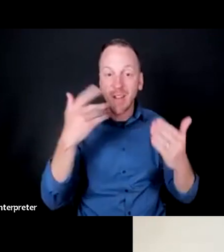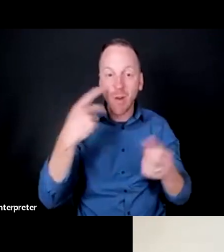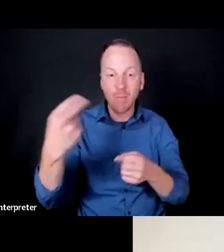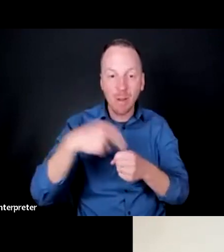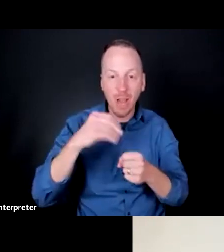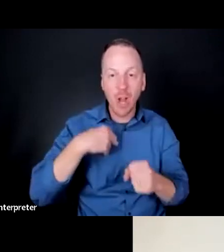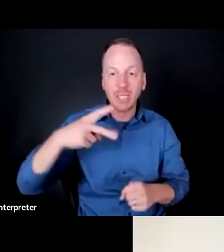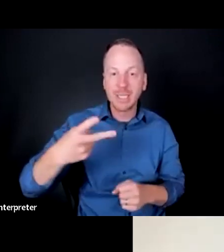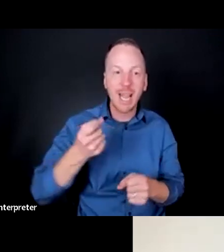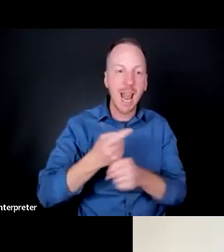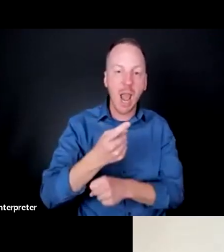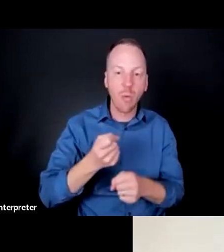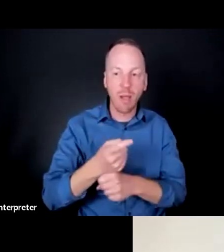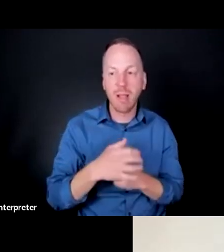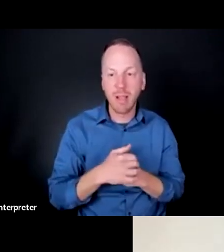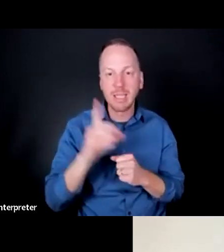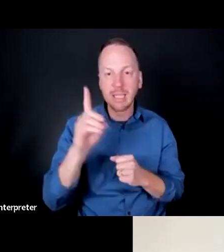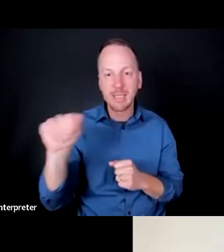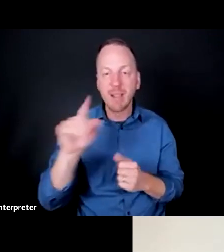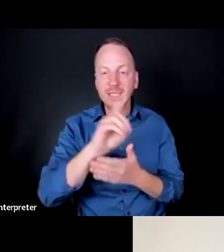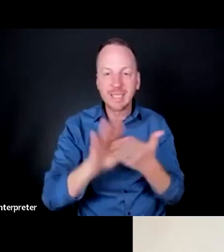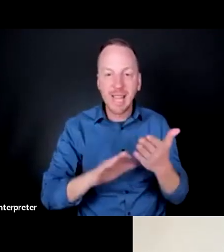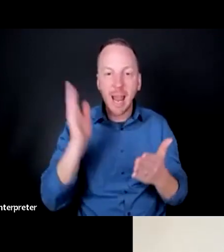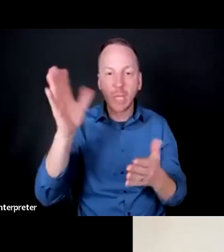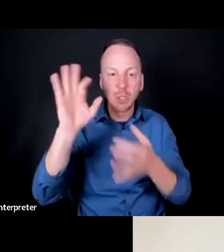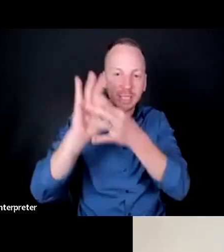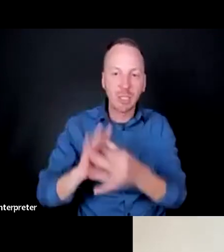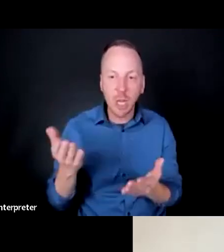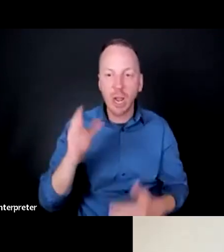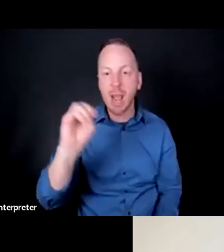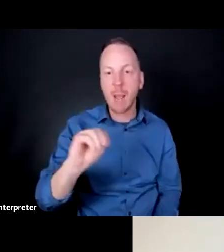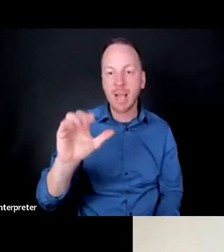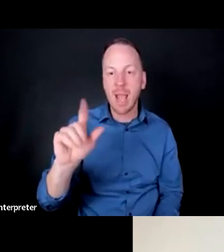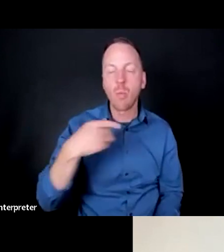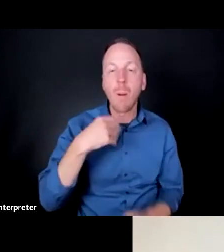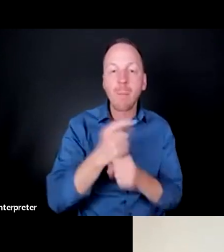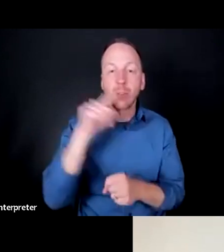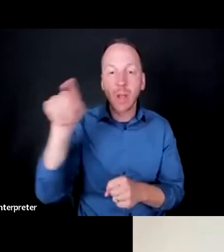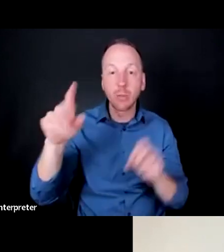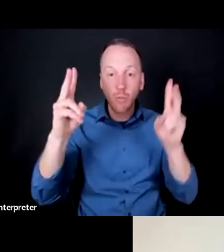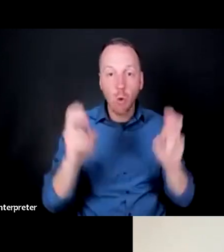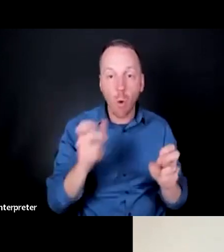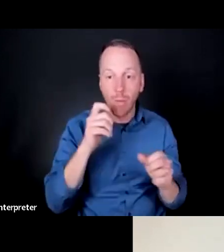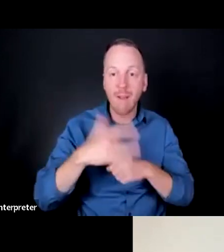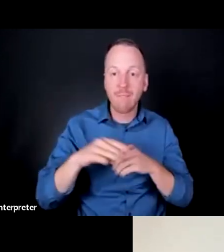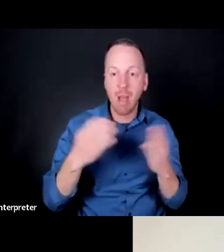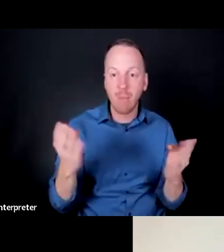in our second annual Disability and Design lecture series here at MCAD. And we'll make sure that these recordings will be